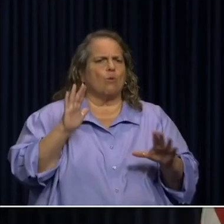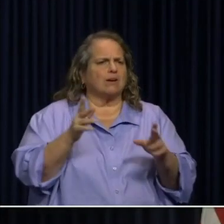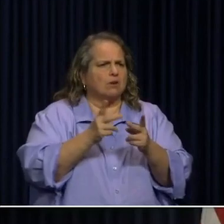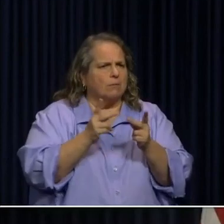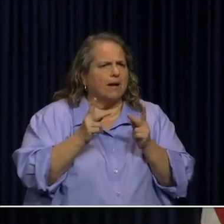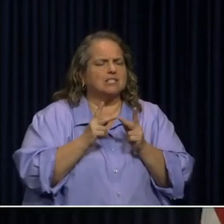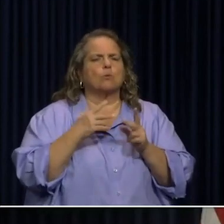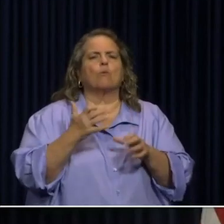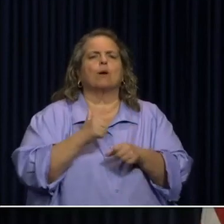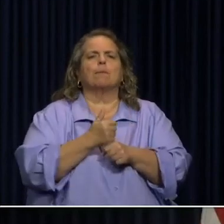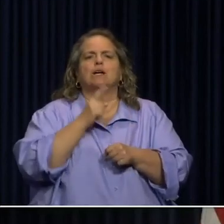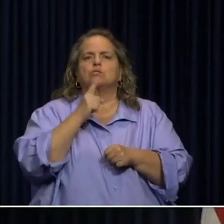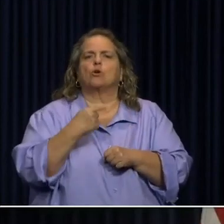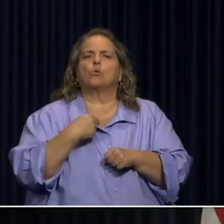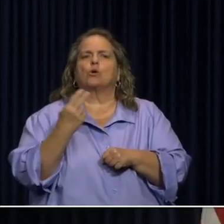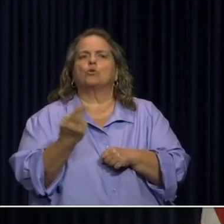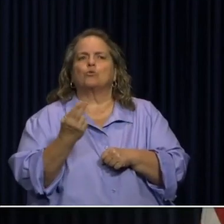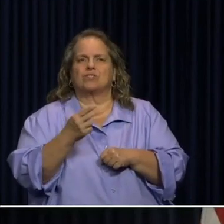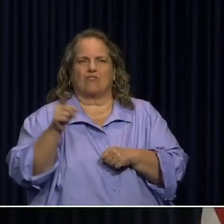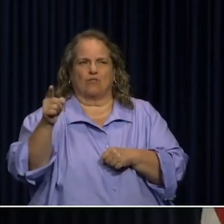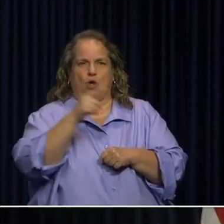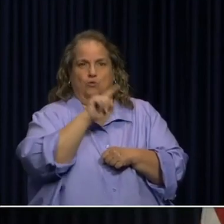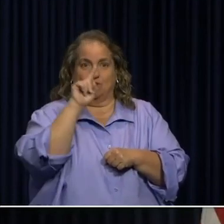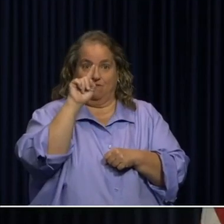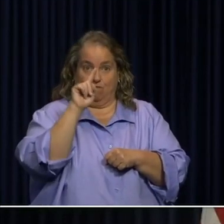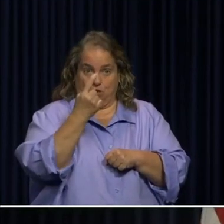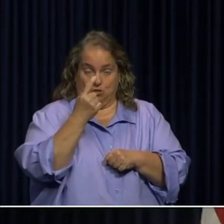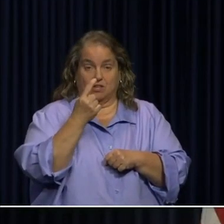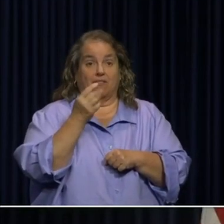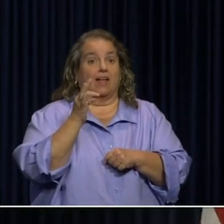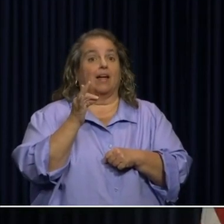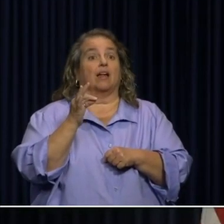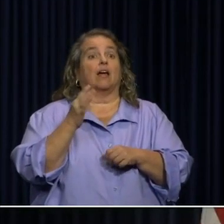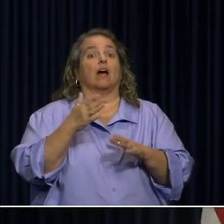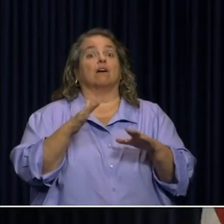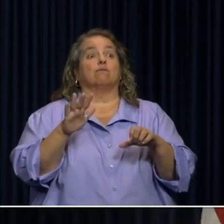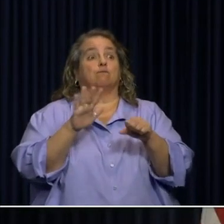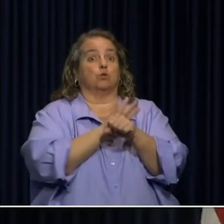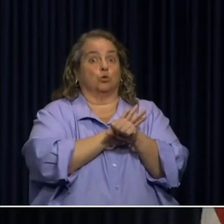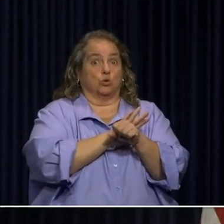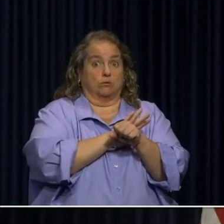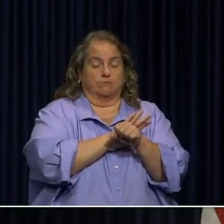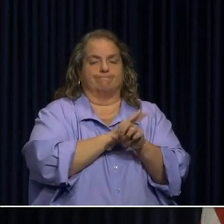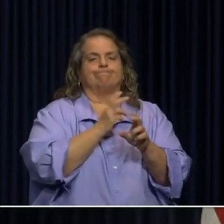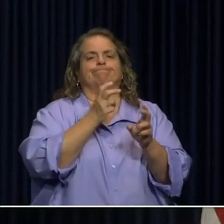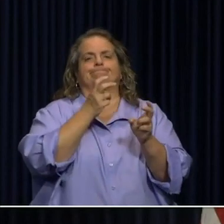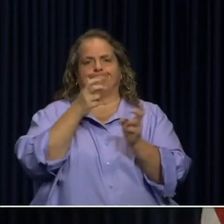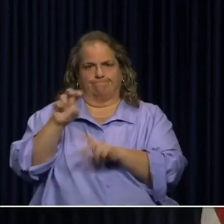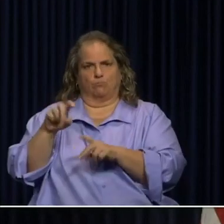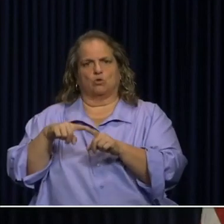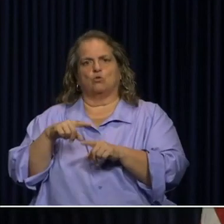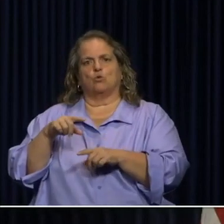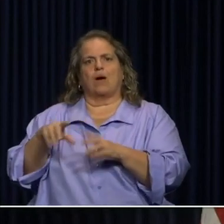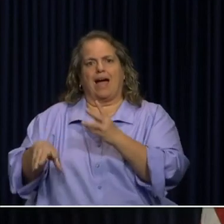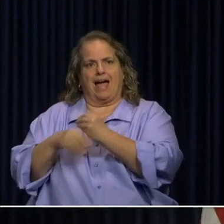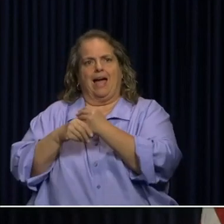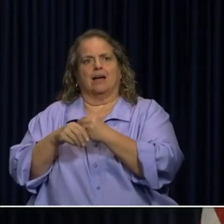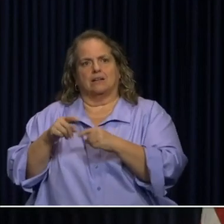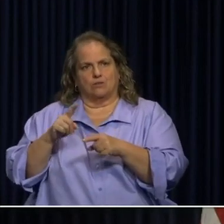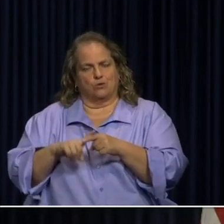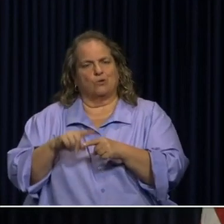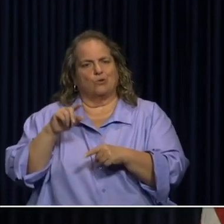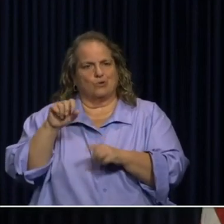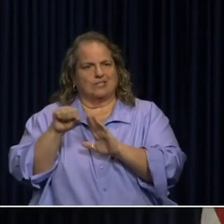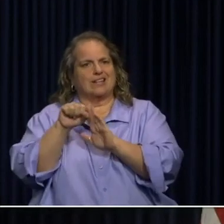we are using those before we have to resort to other means. And that's, again, how we're all in it together, that